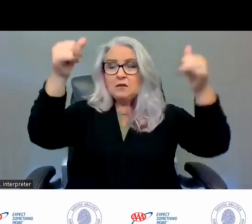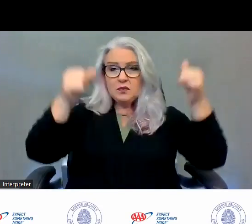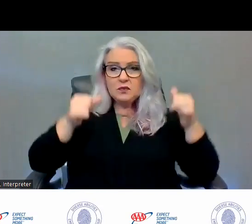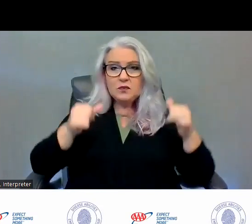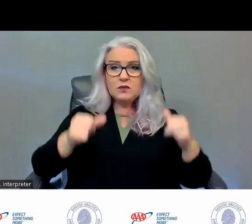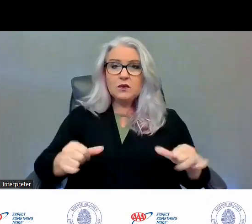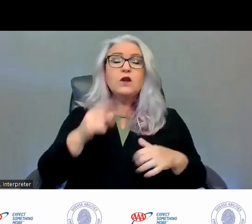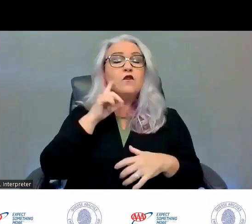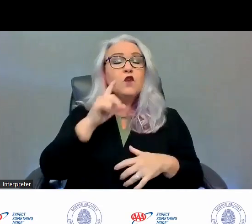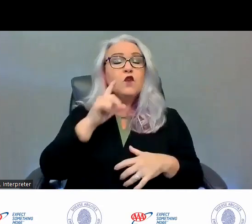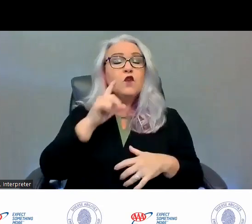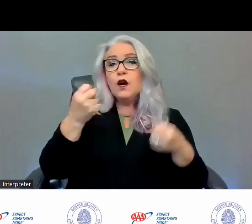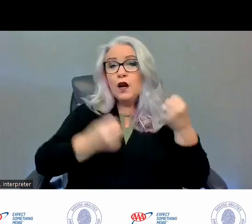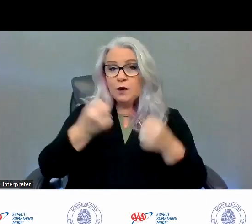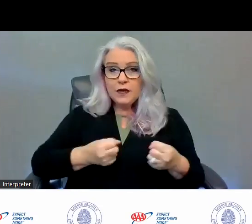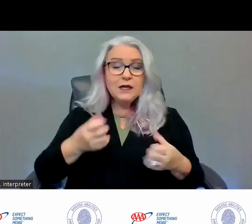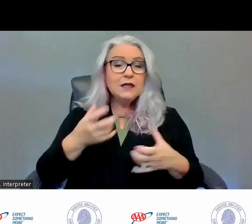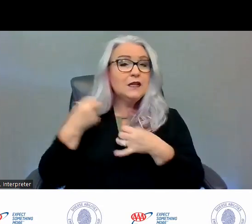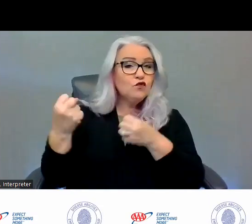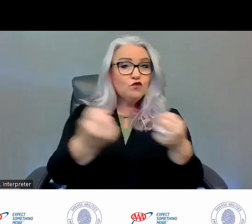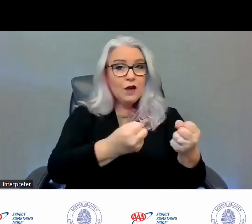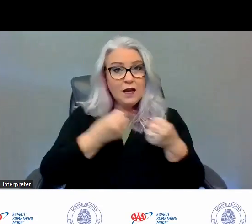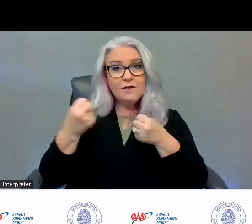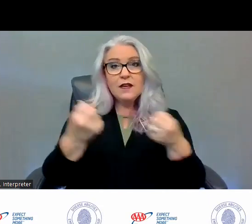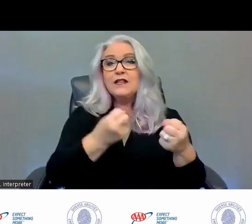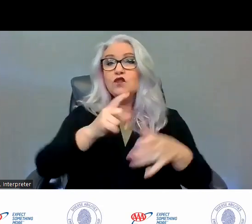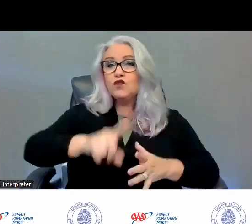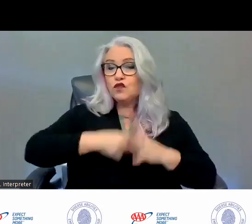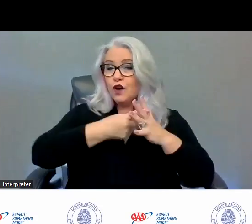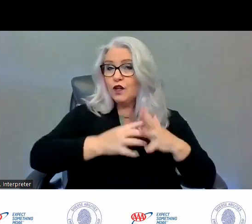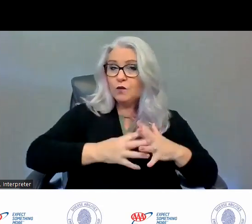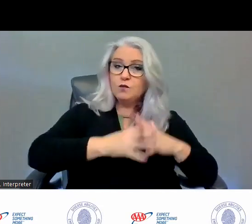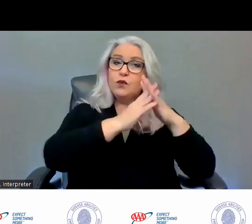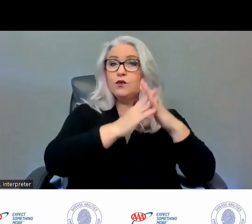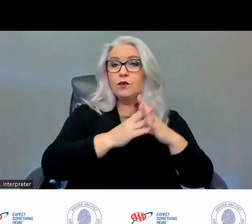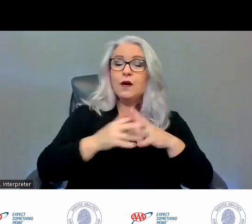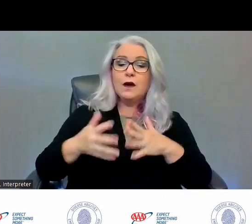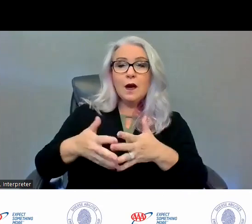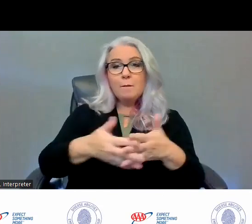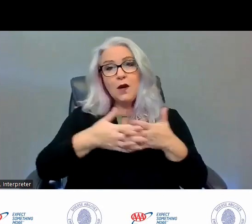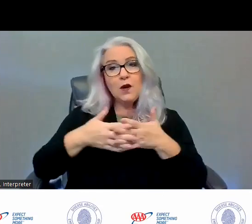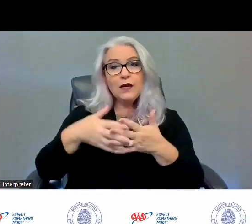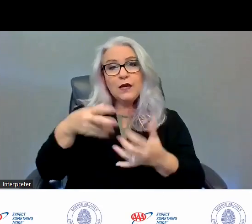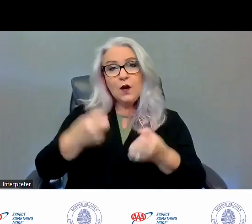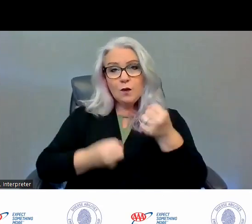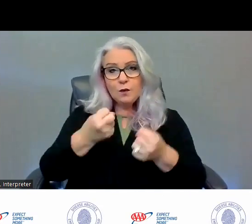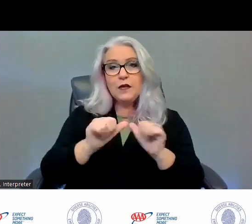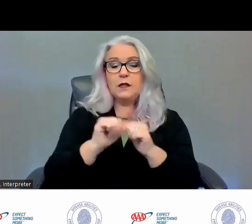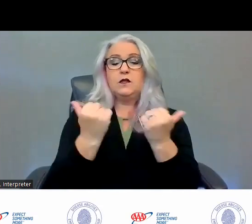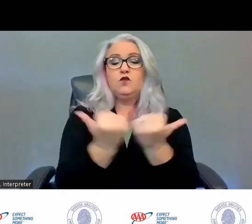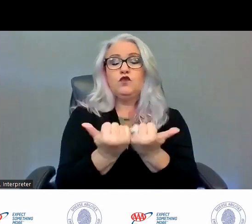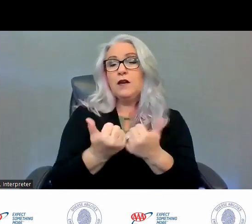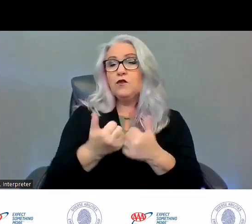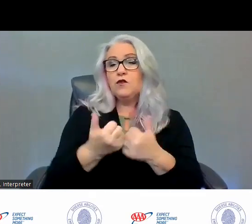formation of the American Automobile Association in 1902. And it was founded to protect the rights